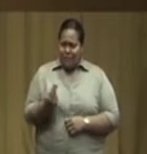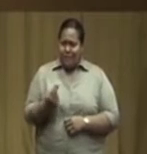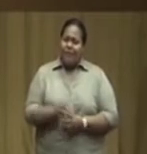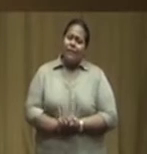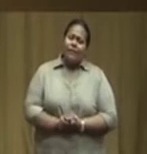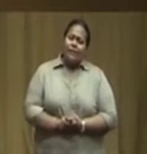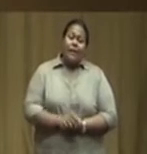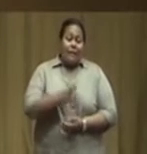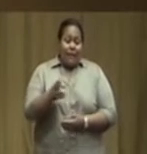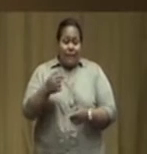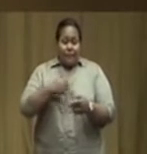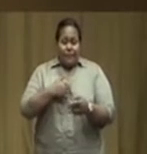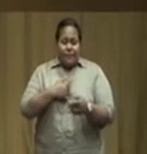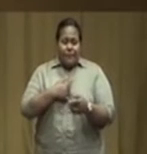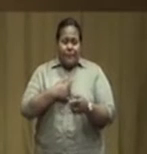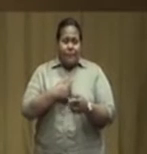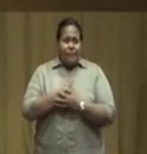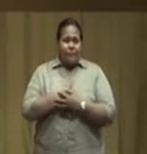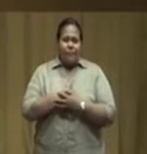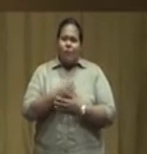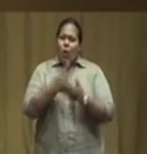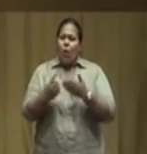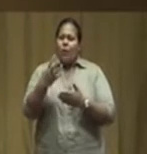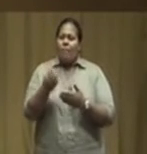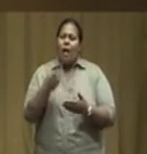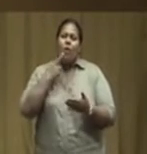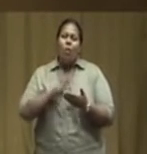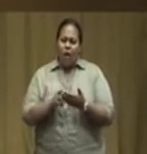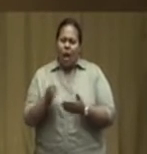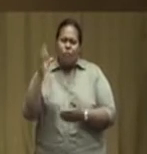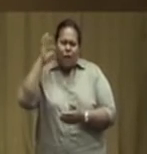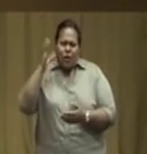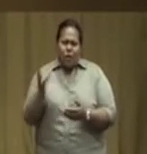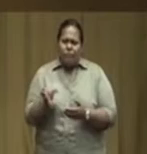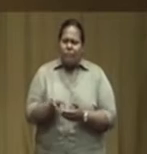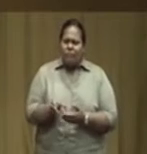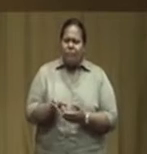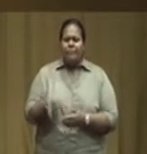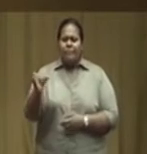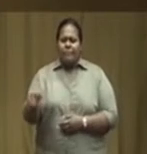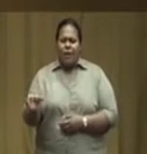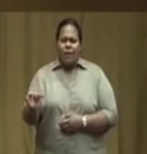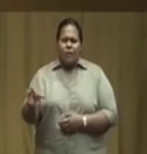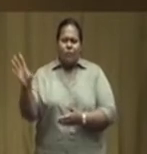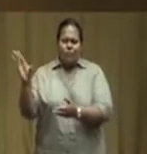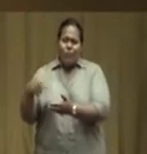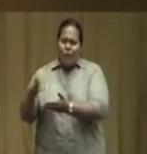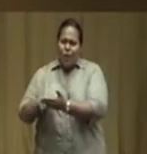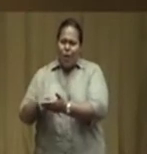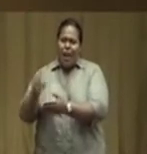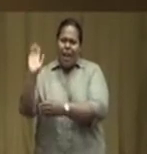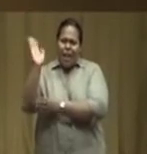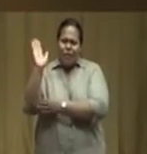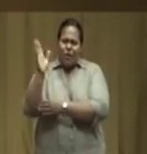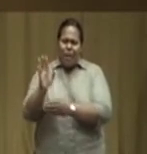Since then, I had only my recorder to record my notes and lecture, my book and